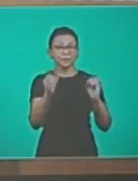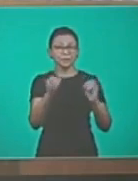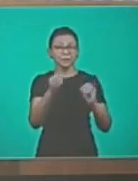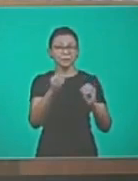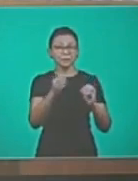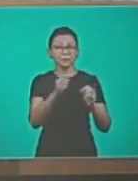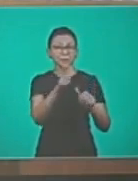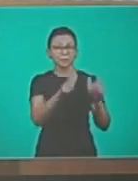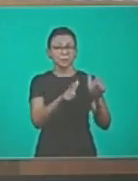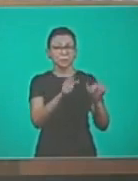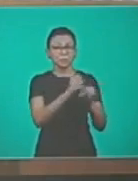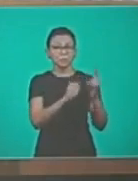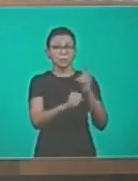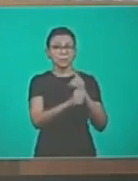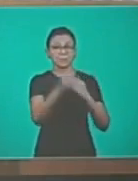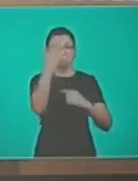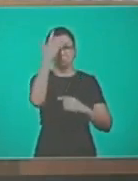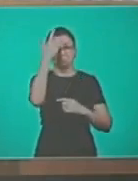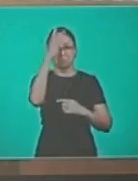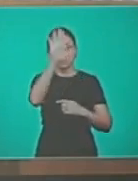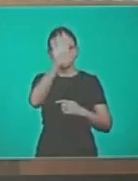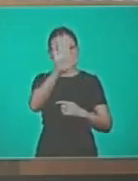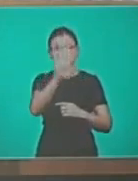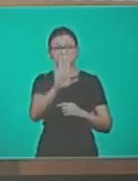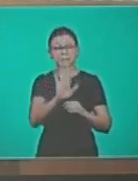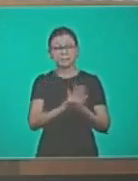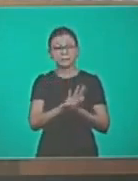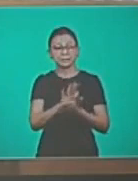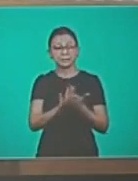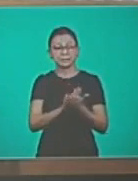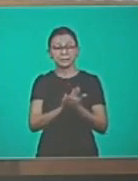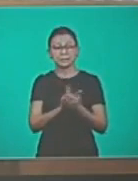The moment that you are living in.